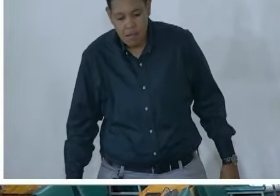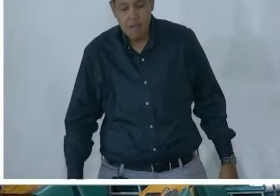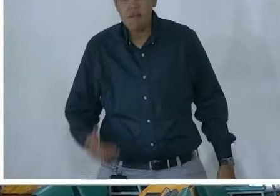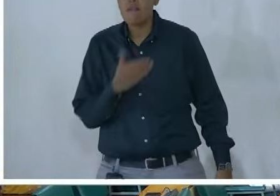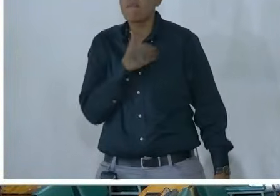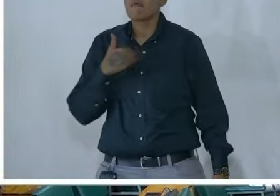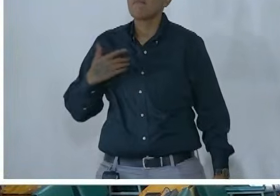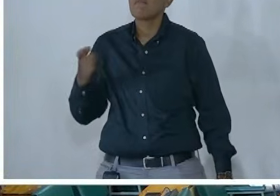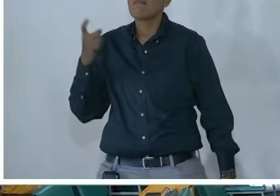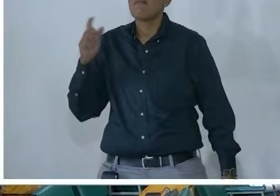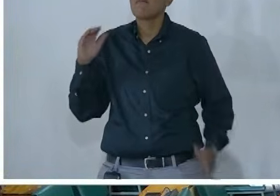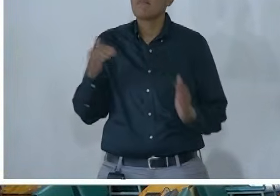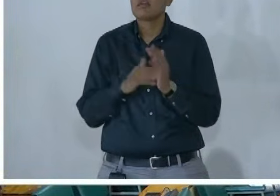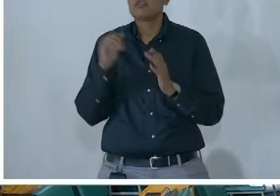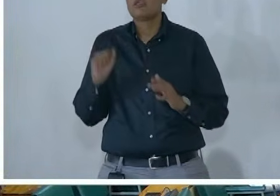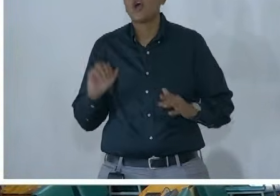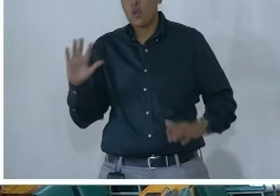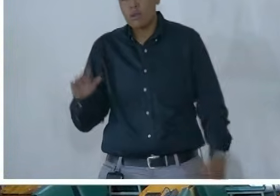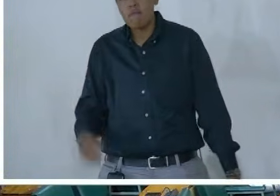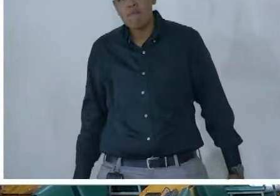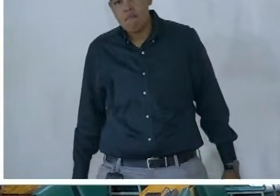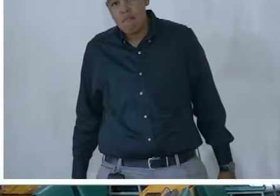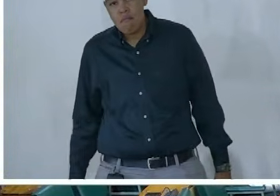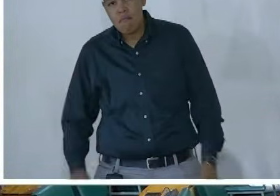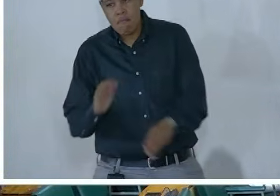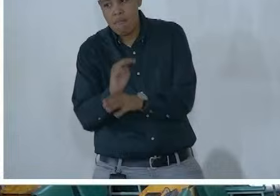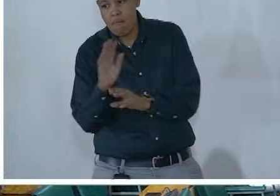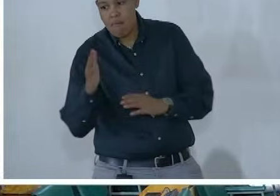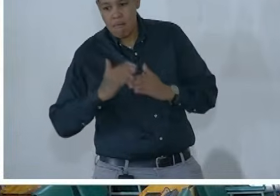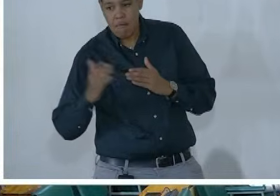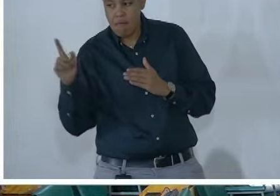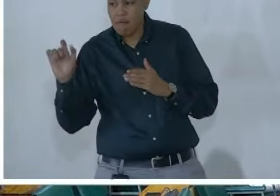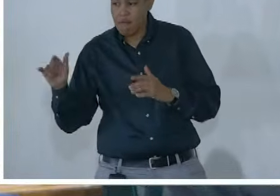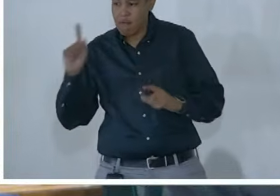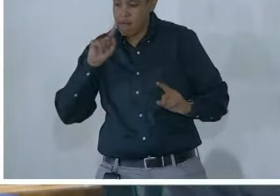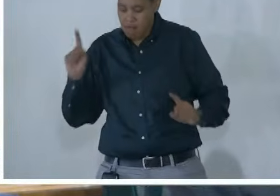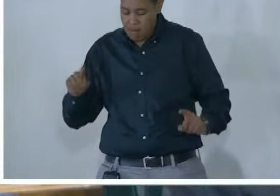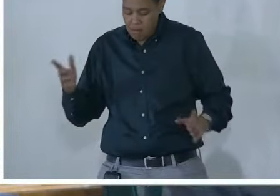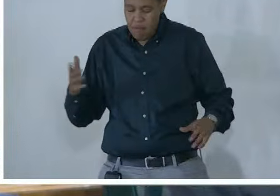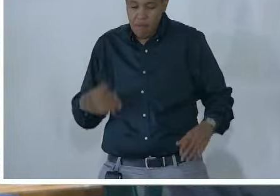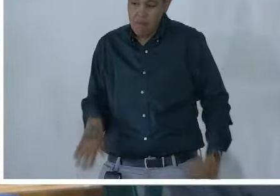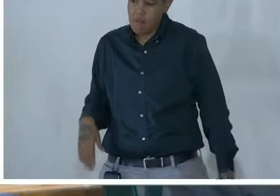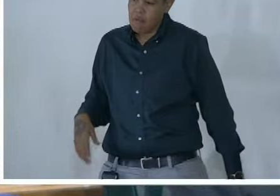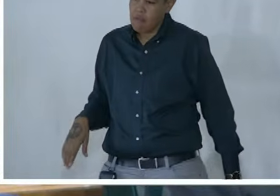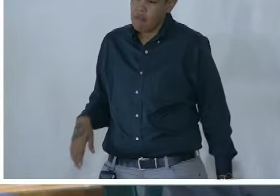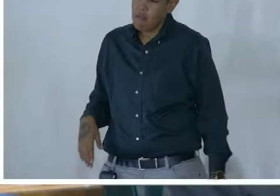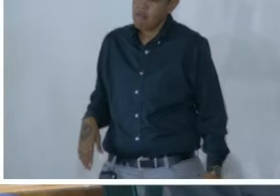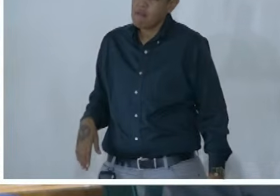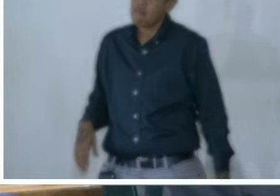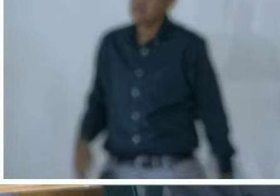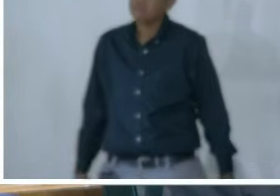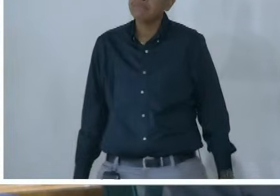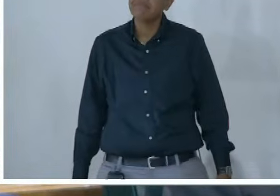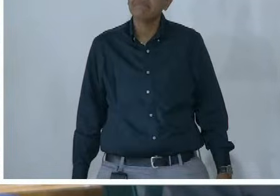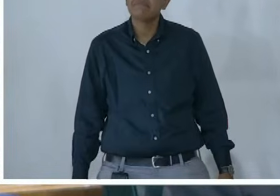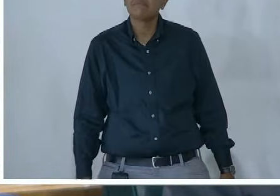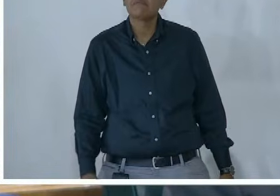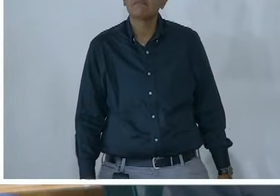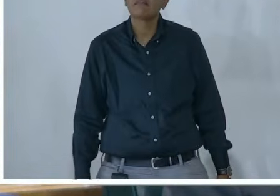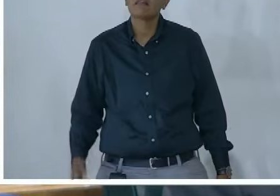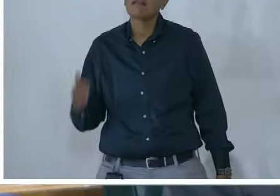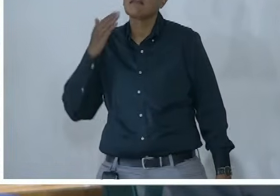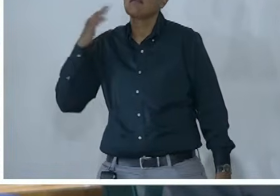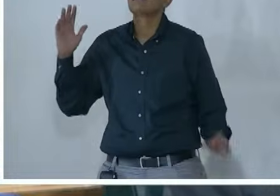Member from Manchester Southern, Minister, after Yes. which you will respond. Thank you, Mr.